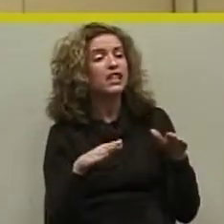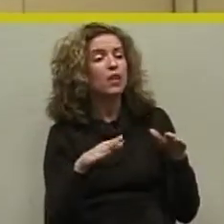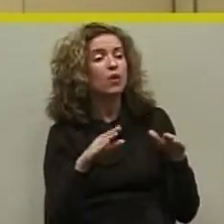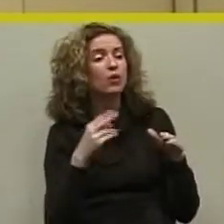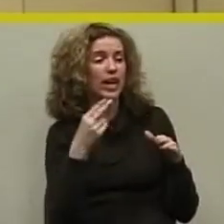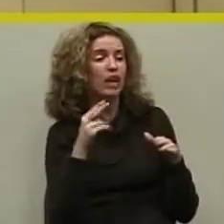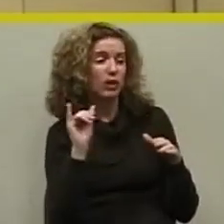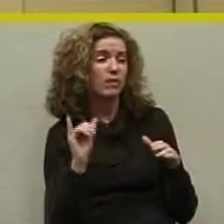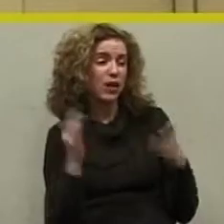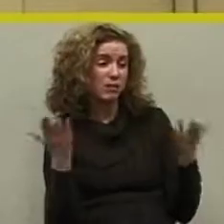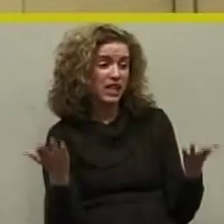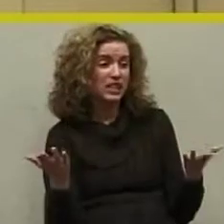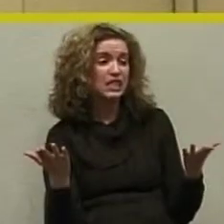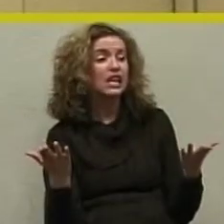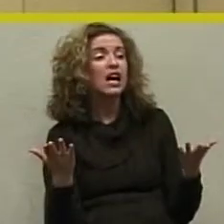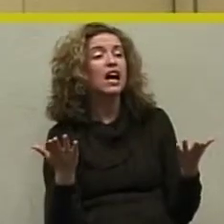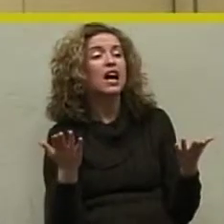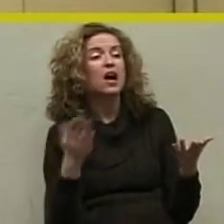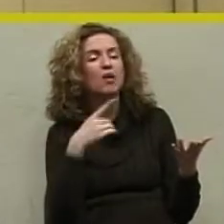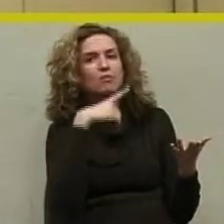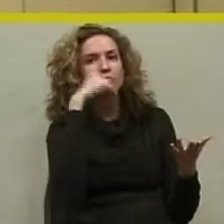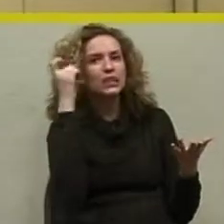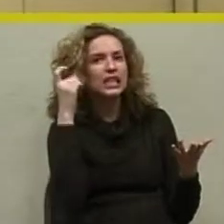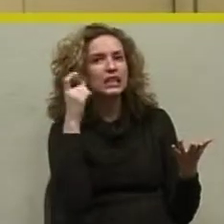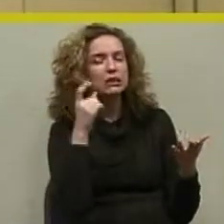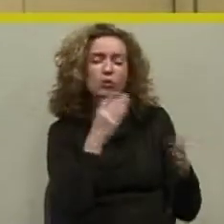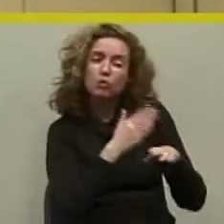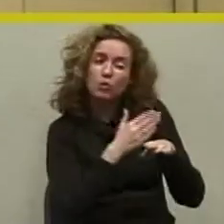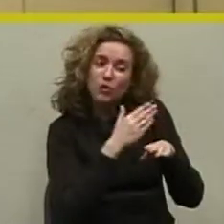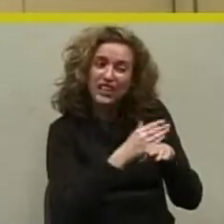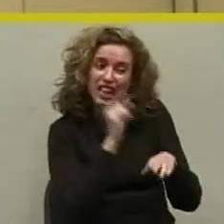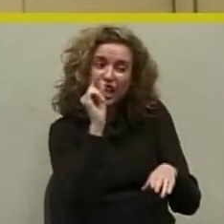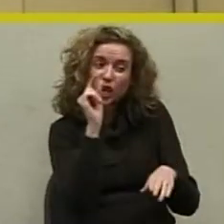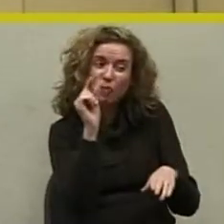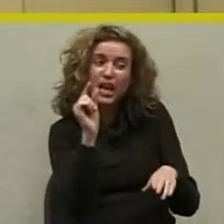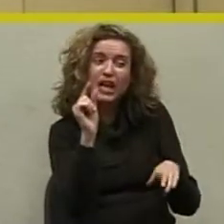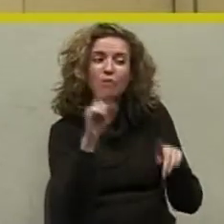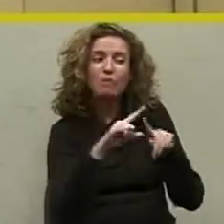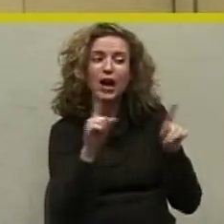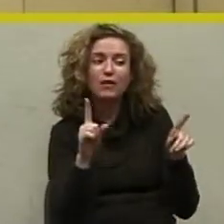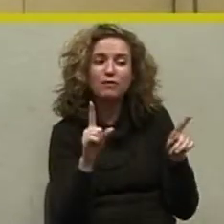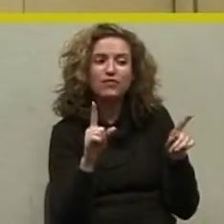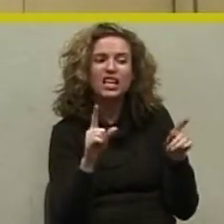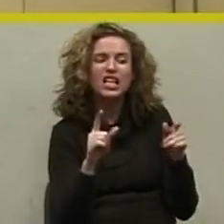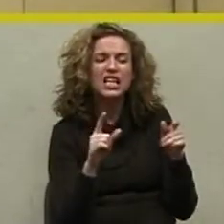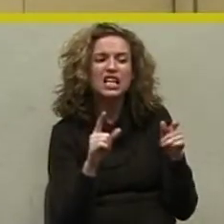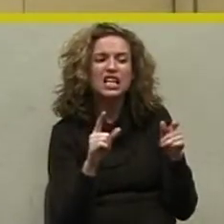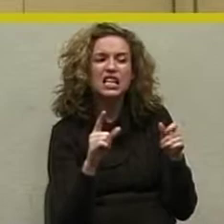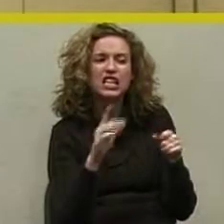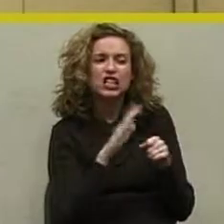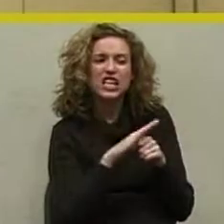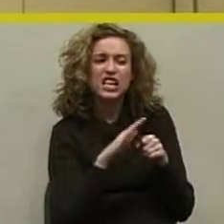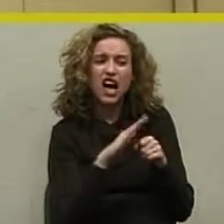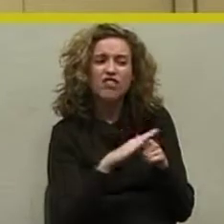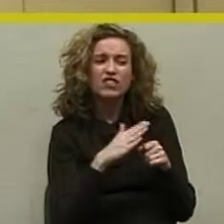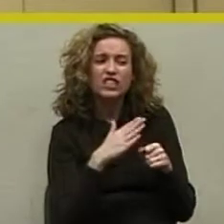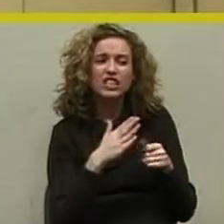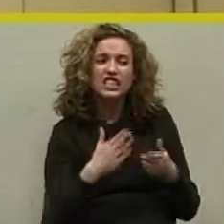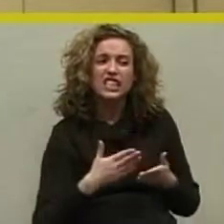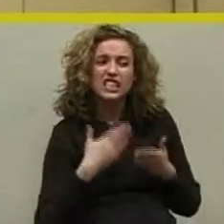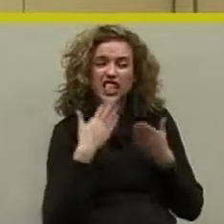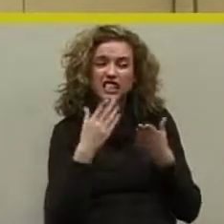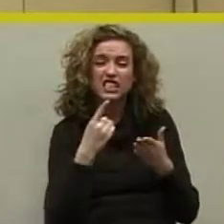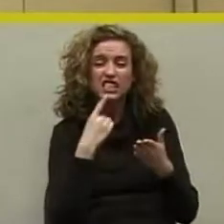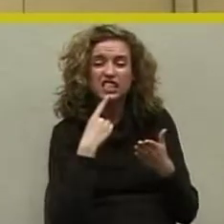things, because although we're getting a little bit better there, not great, is that there's enough suggestions to say the kinds of things